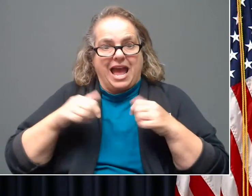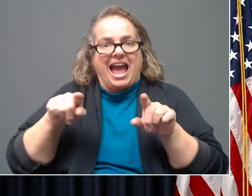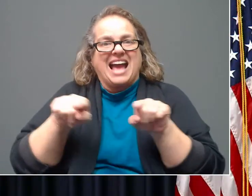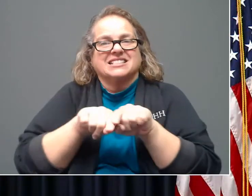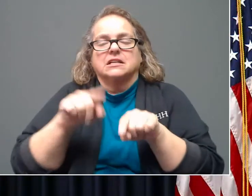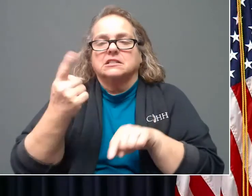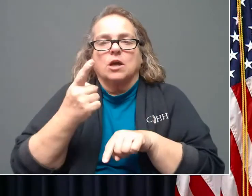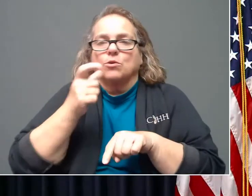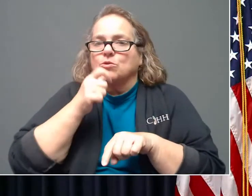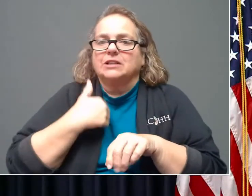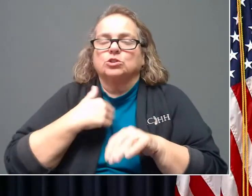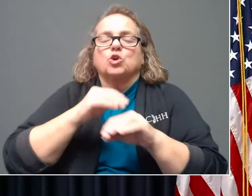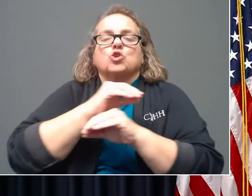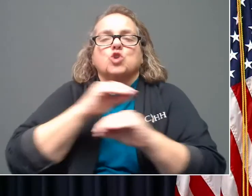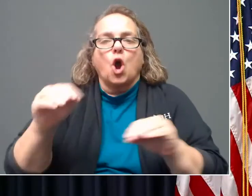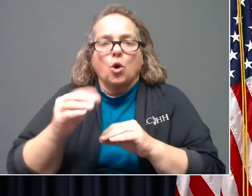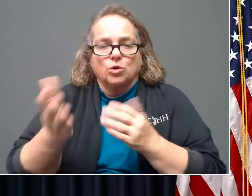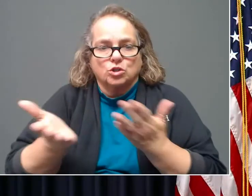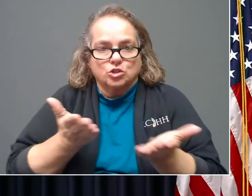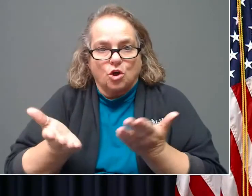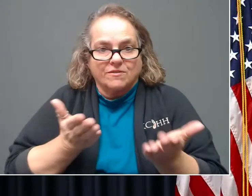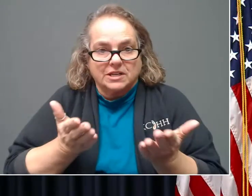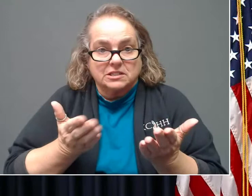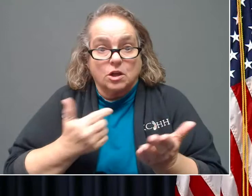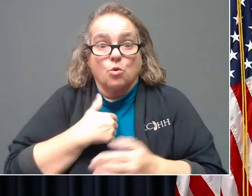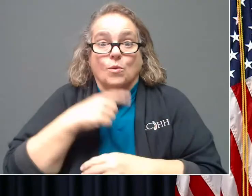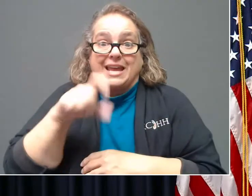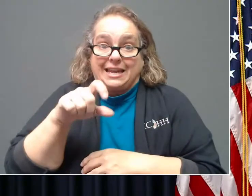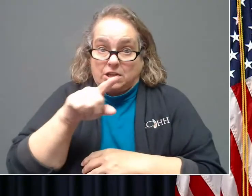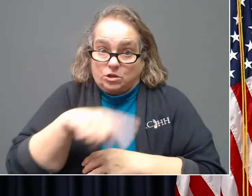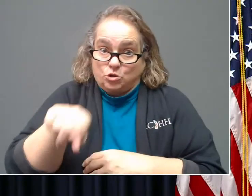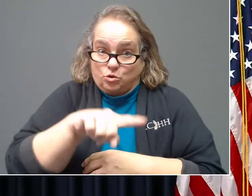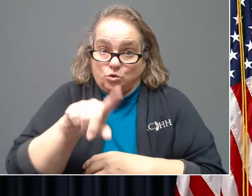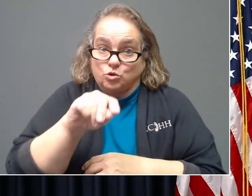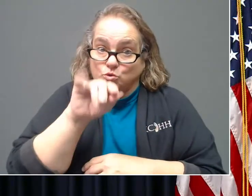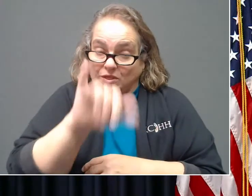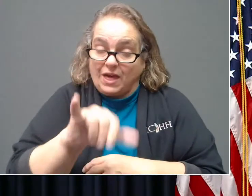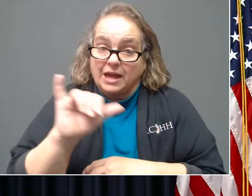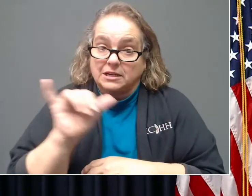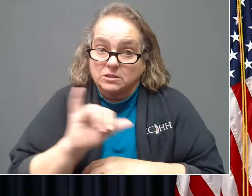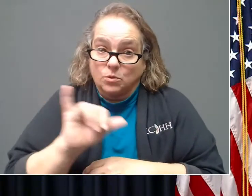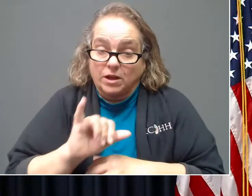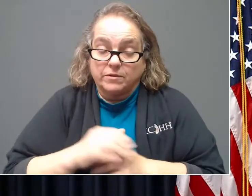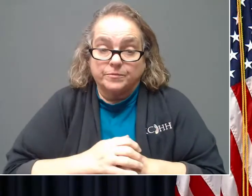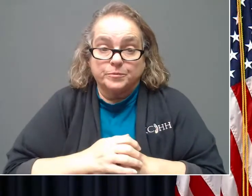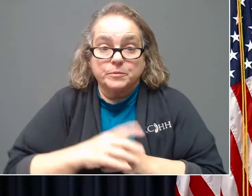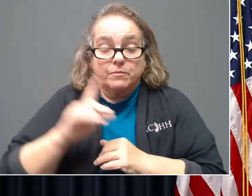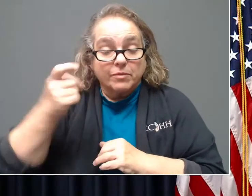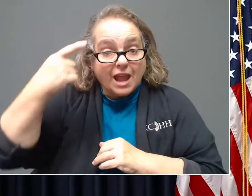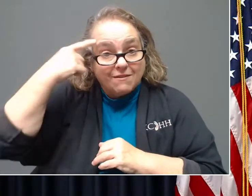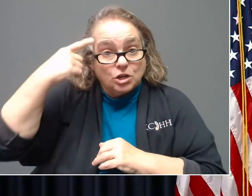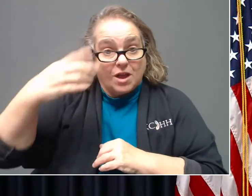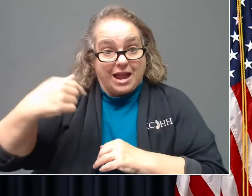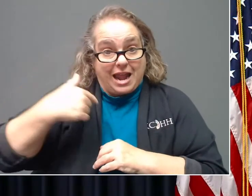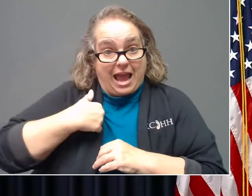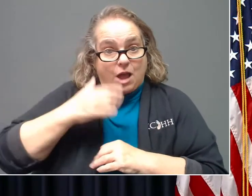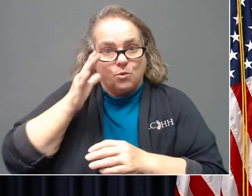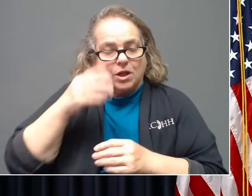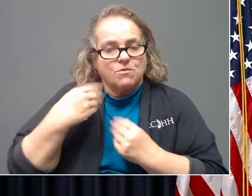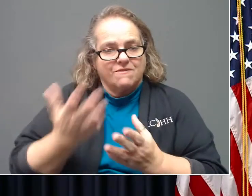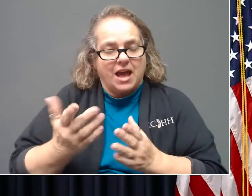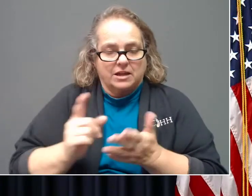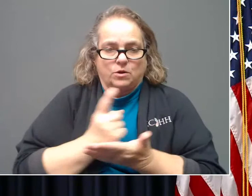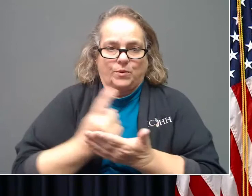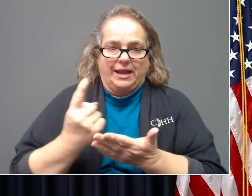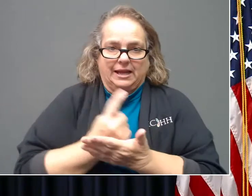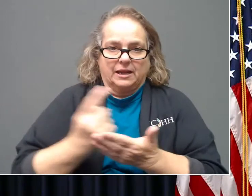available service. We certainly need those folks to do that as well. Governor Beshear and I will be providing weekly updates to the